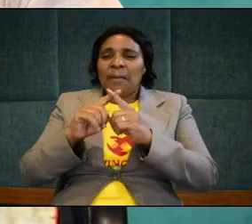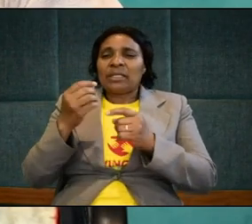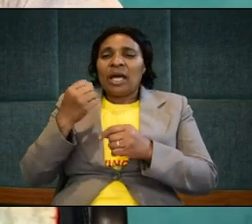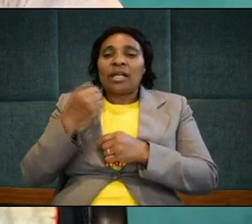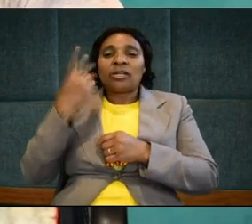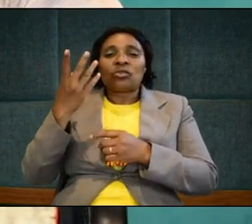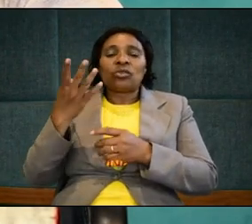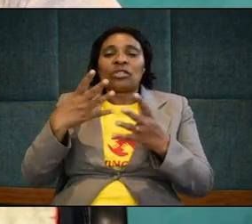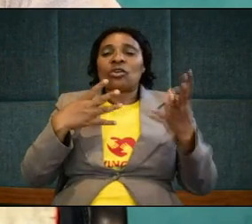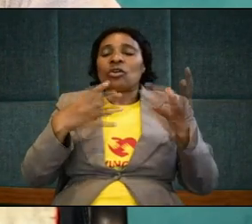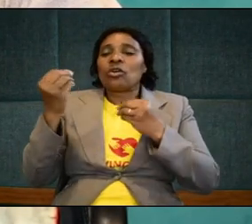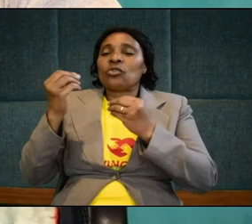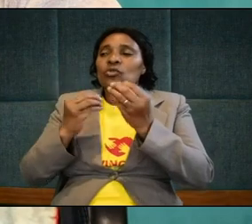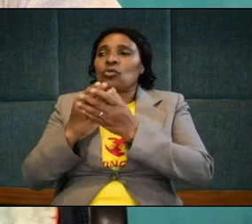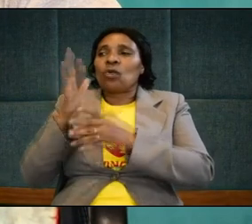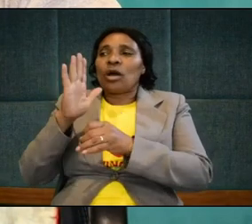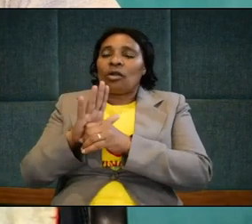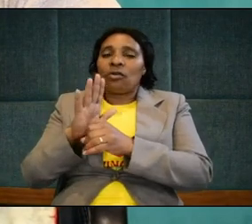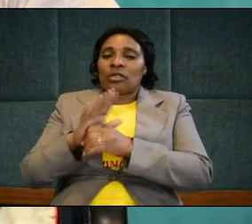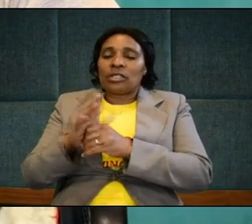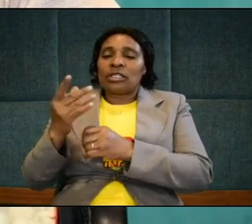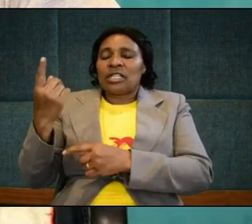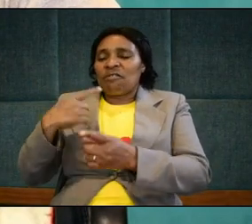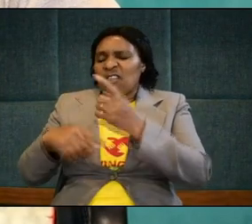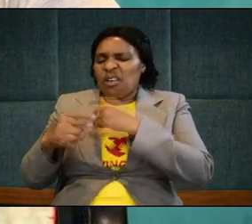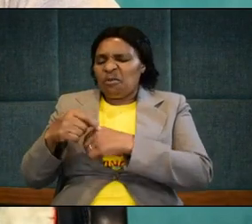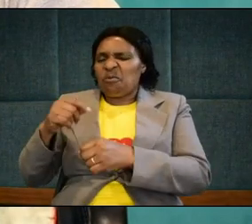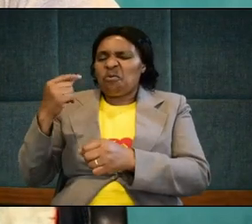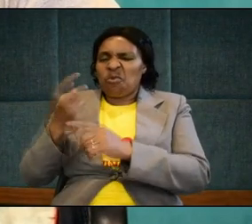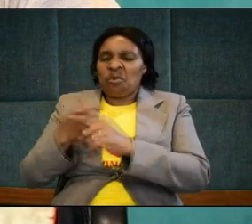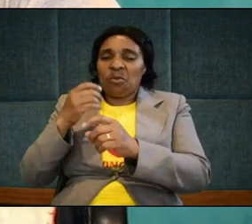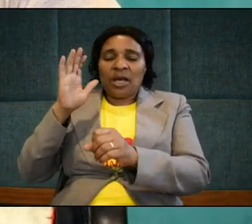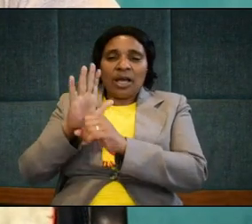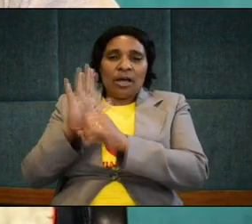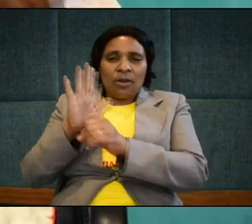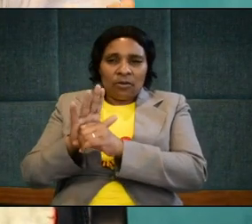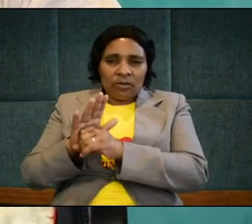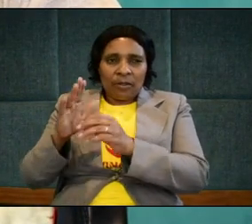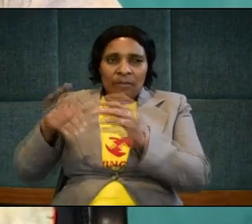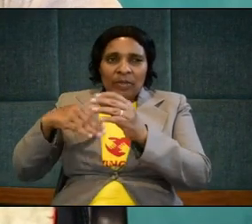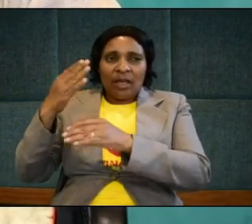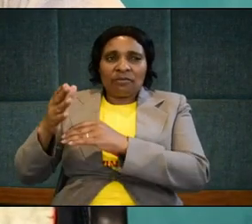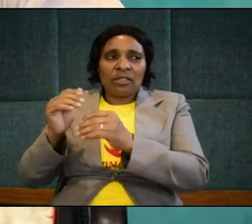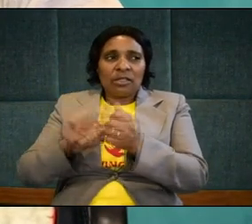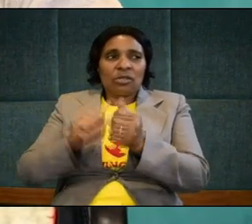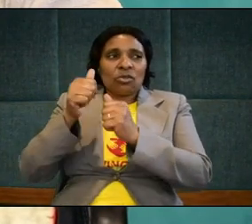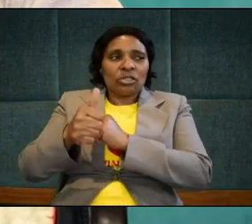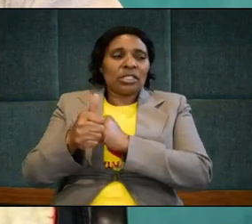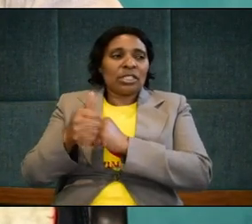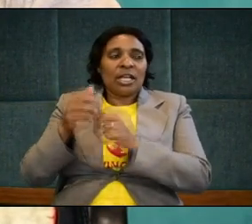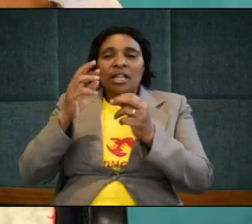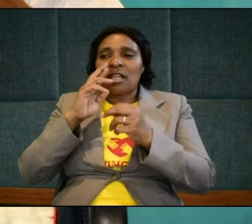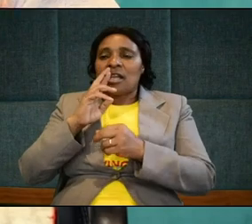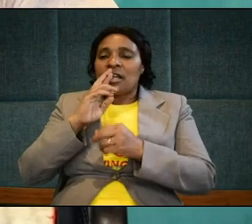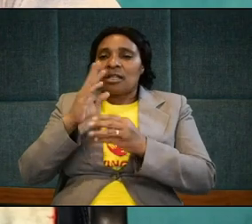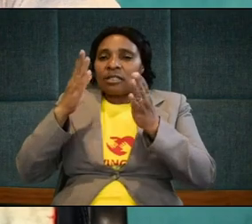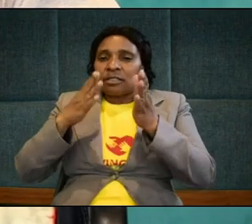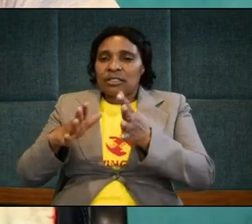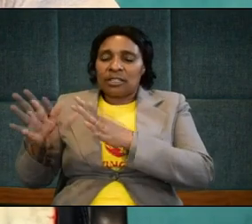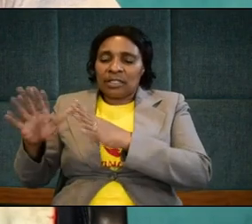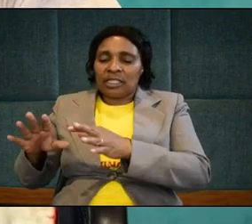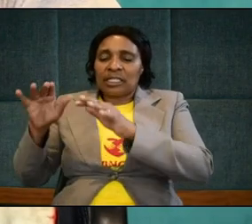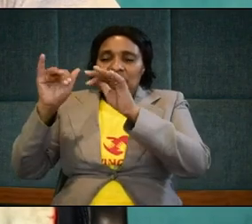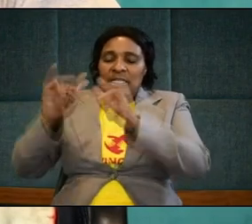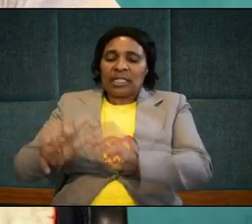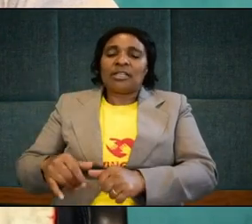understood that they were going through a lot. They had just come from a lot after crossing the Red Sea and then staying in the